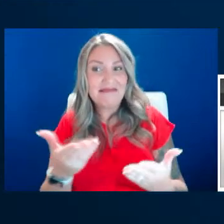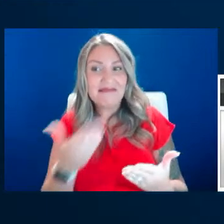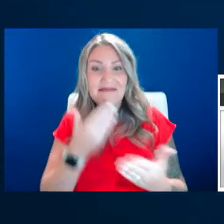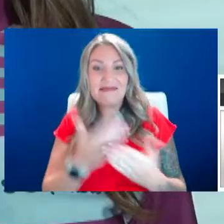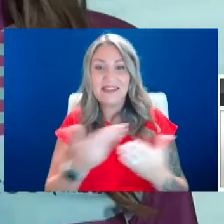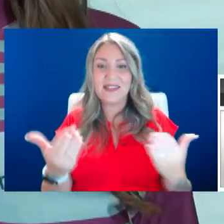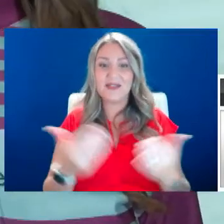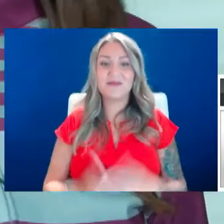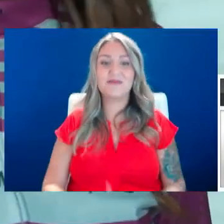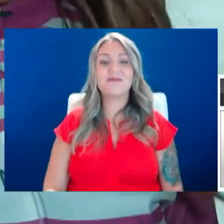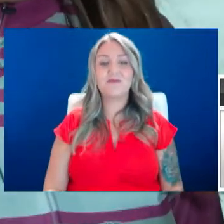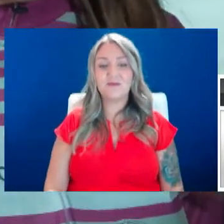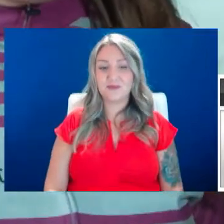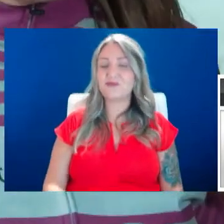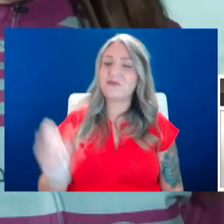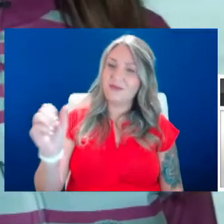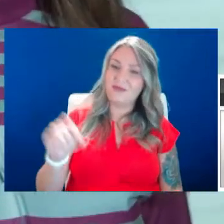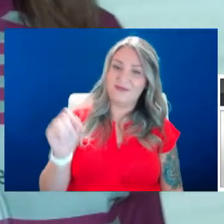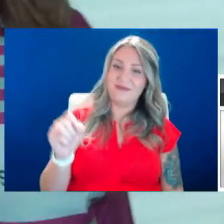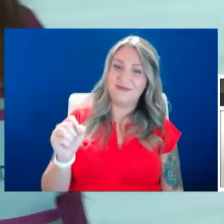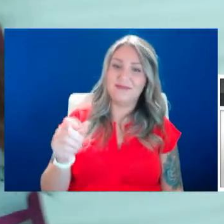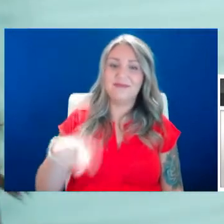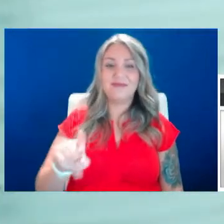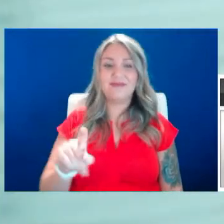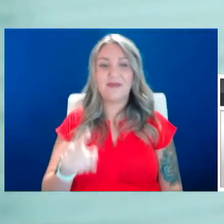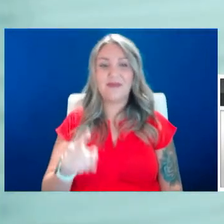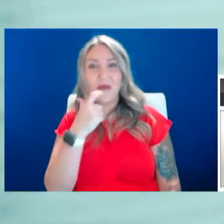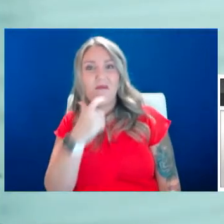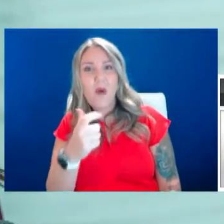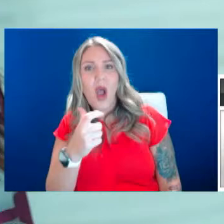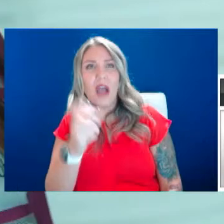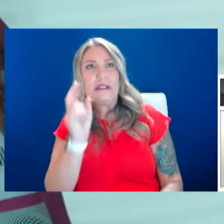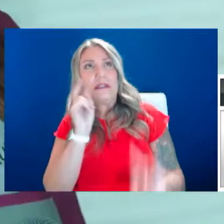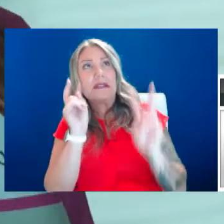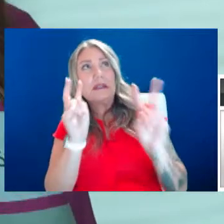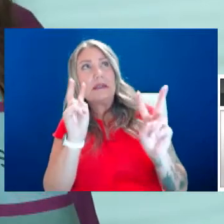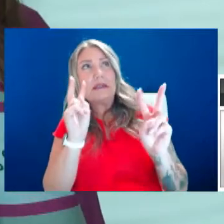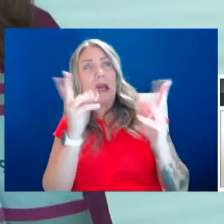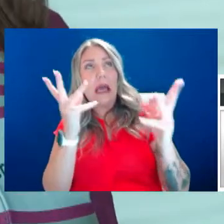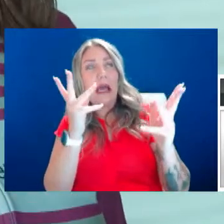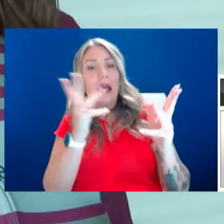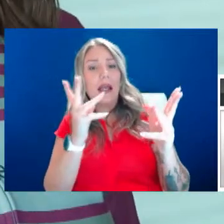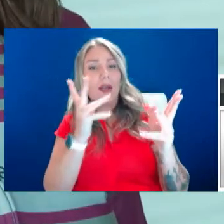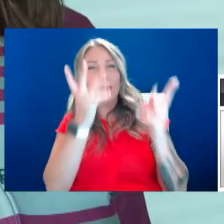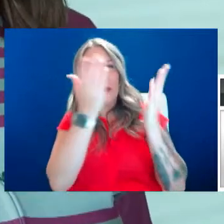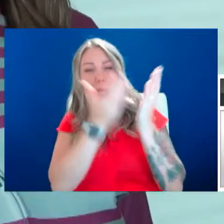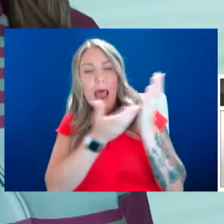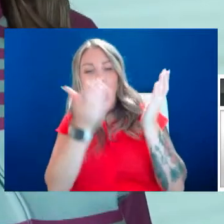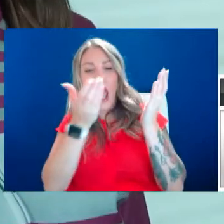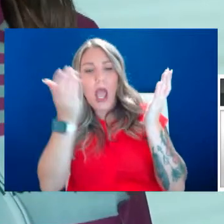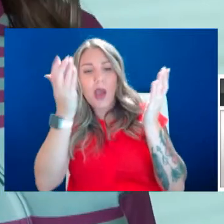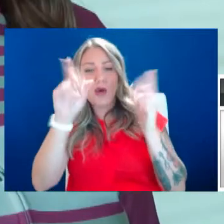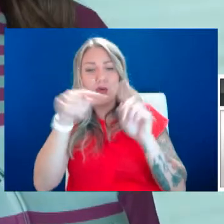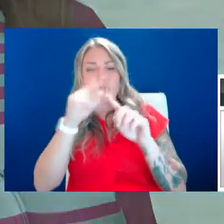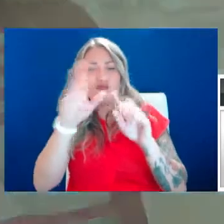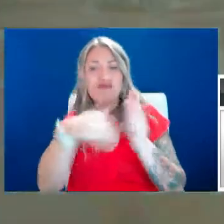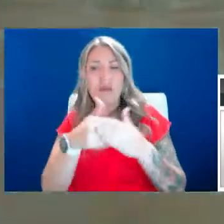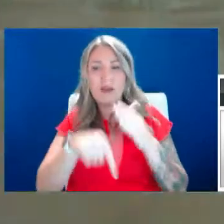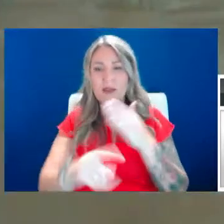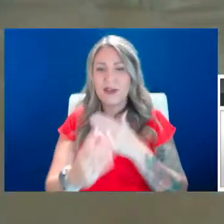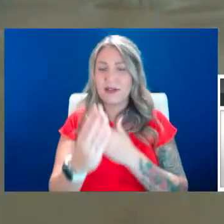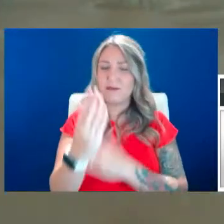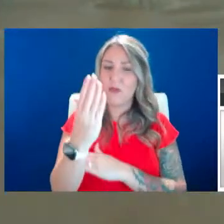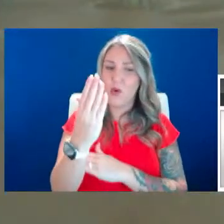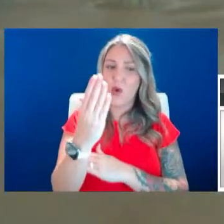They were, and they were watching the skies as much as anything. It was cloudy when they first got here this morning.